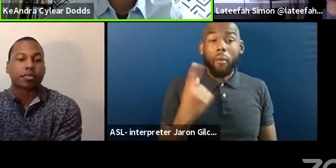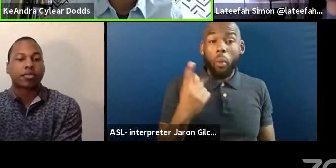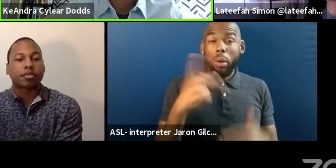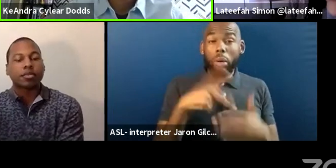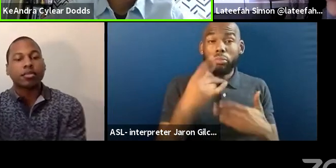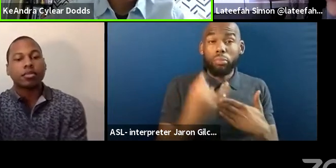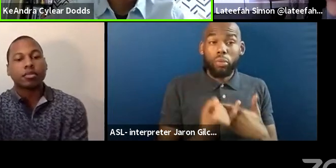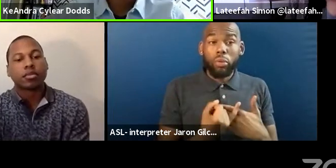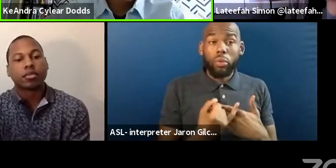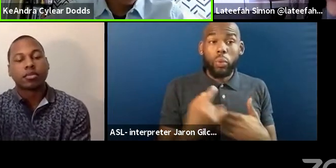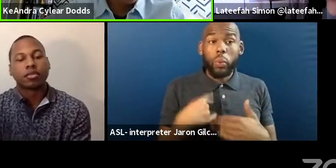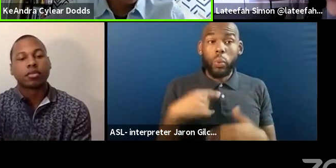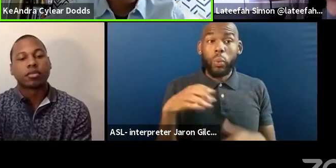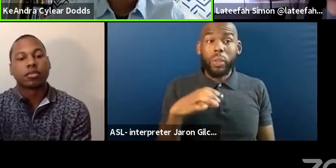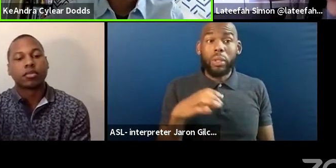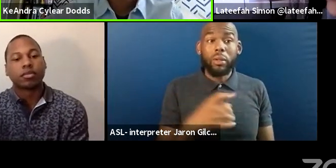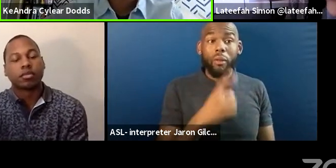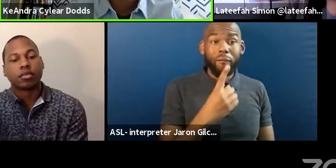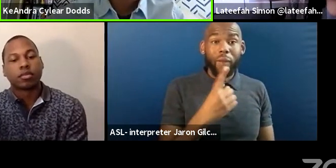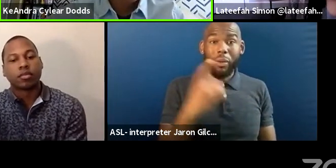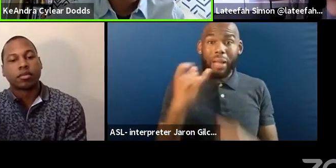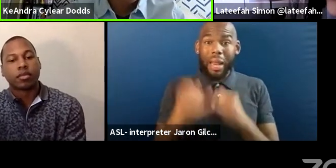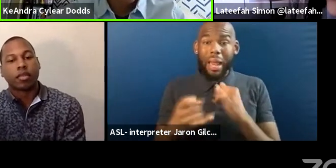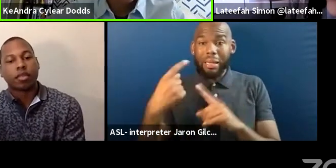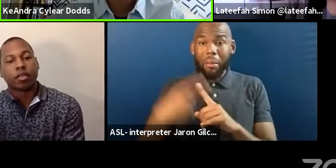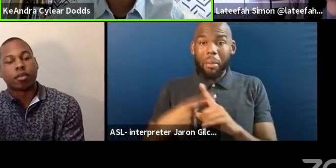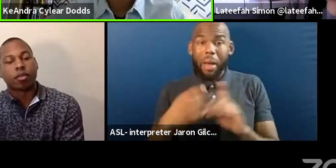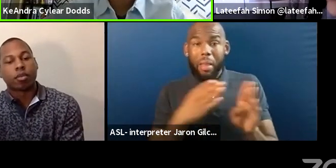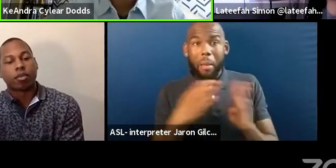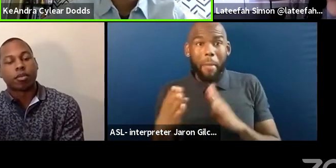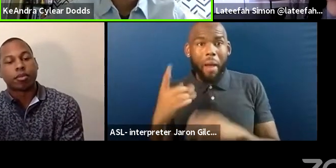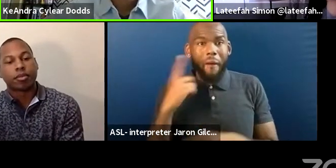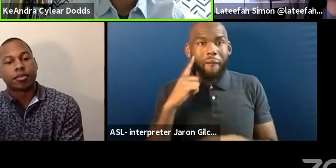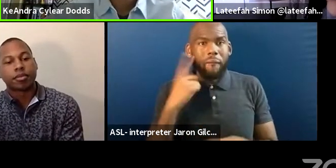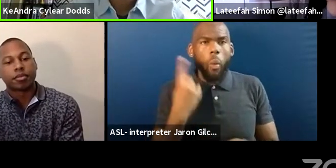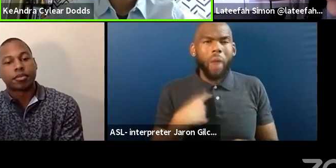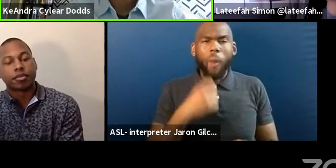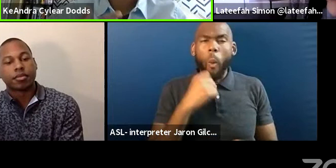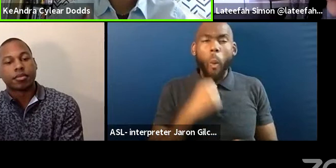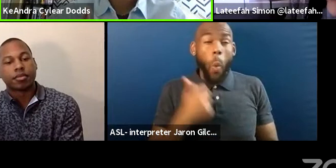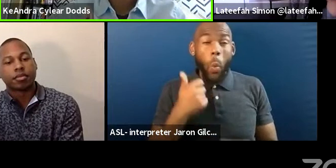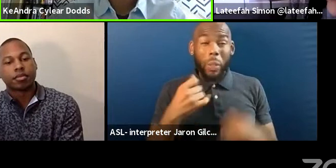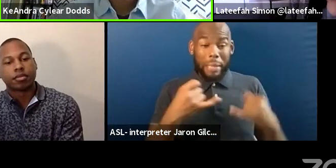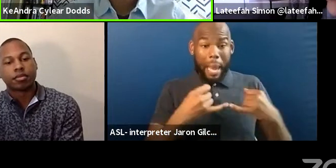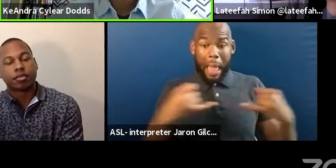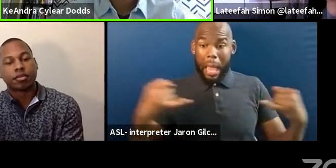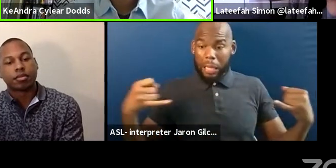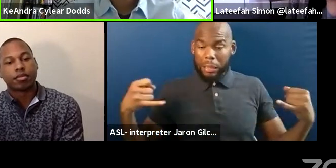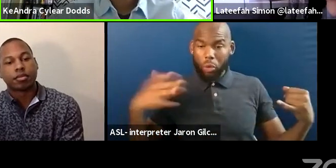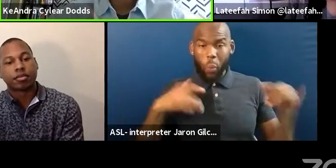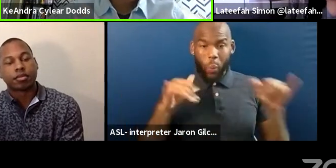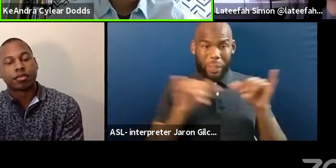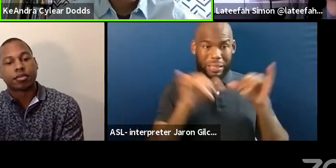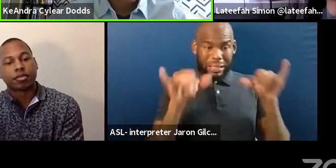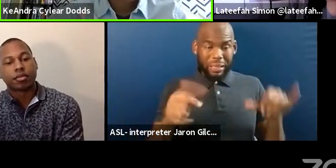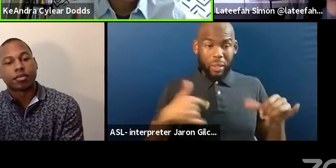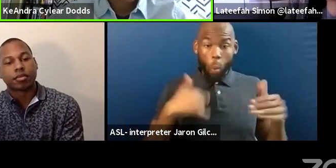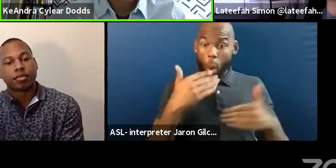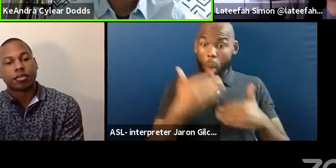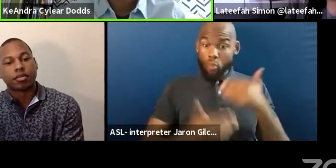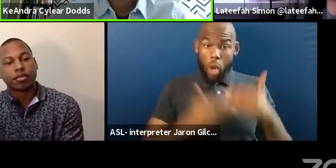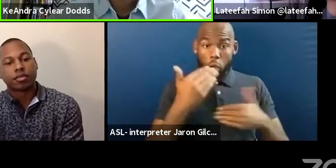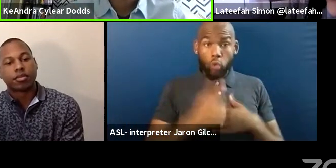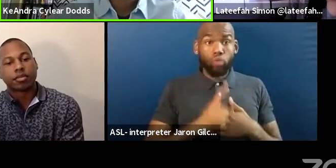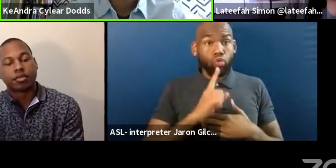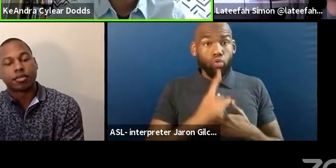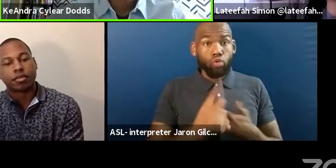did a first last mile plan for one of our oldest lines on our system. And we went through this process of true partnership and